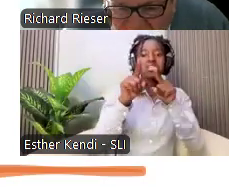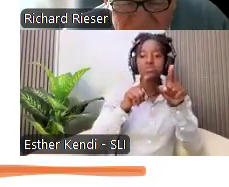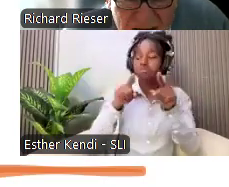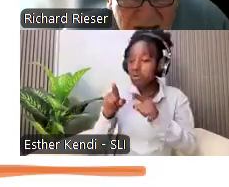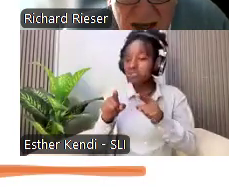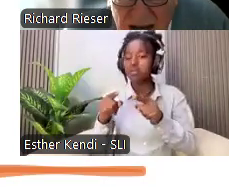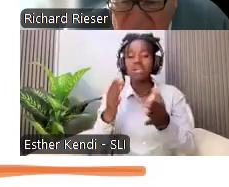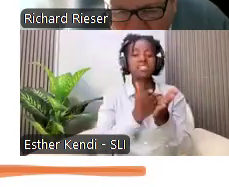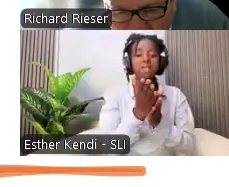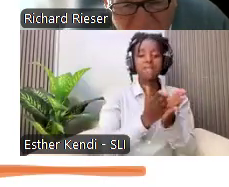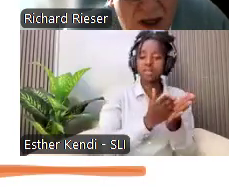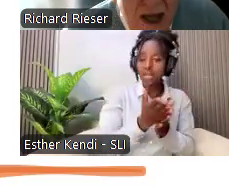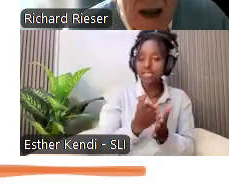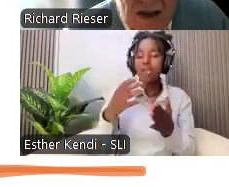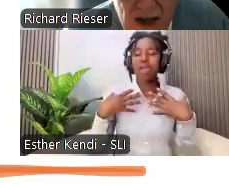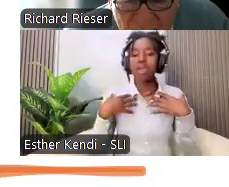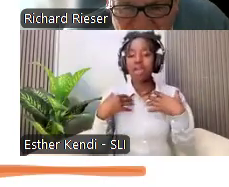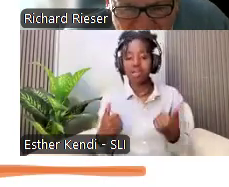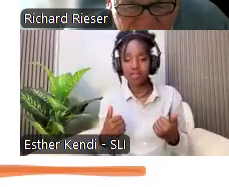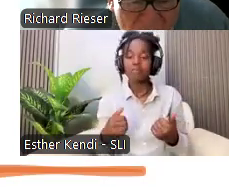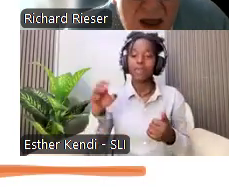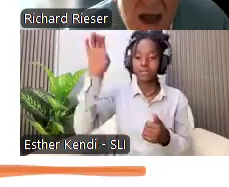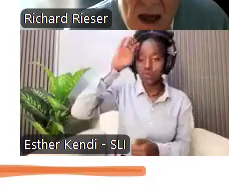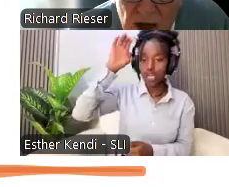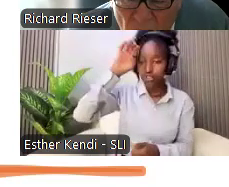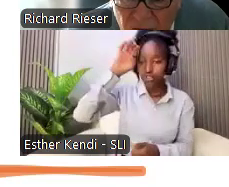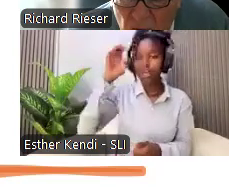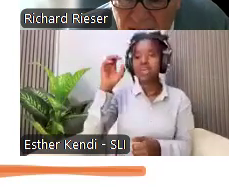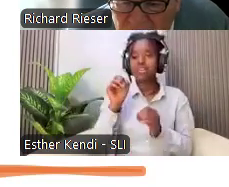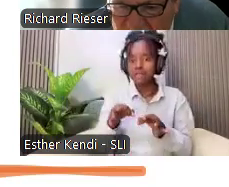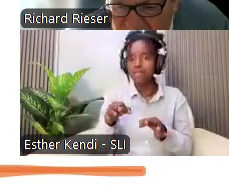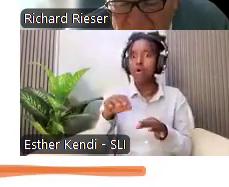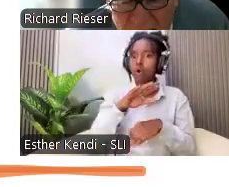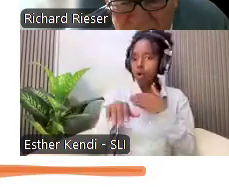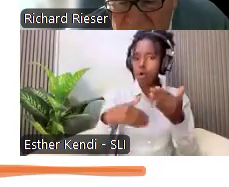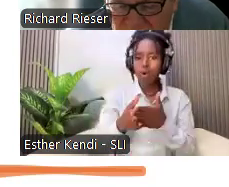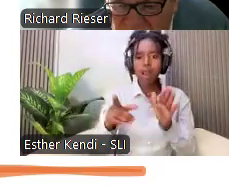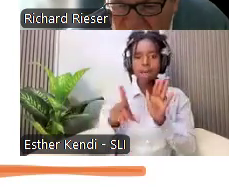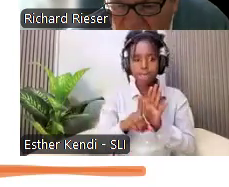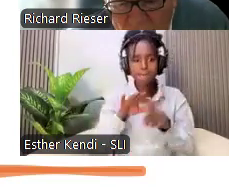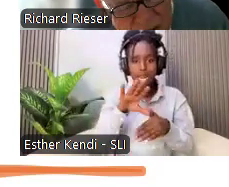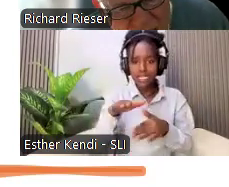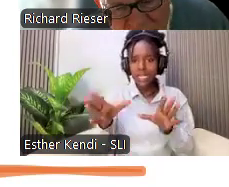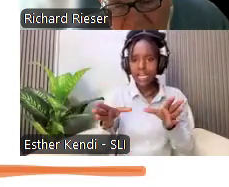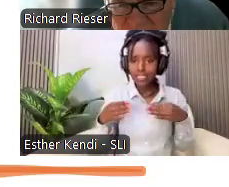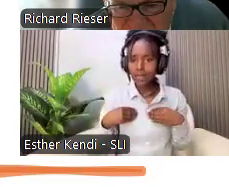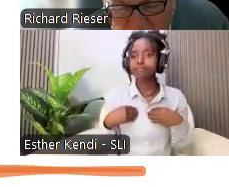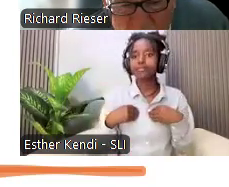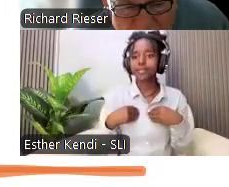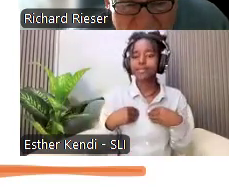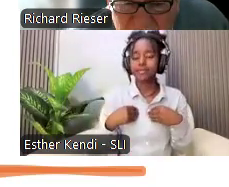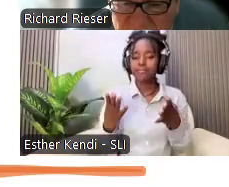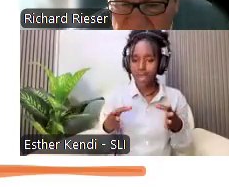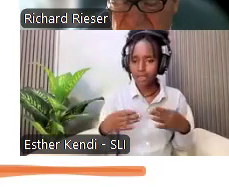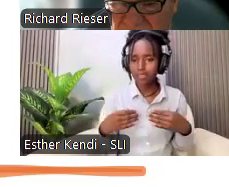of services, in health, in education. So often we hear head teachers saying, oh, they can't come to this